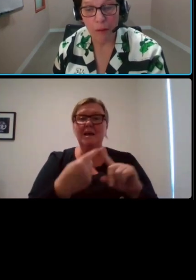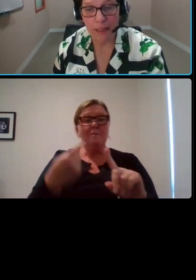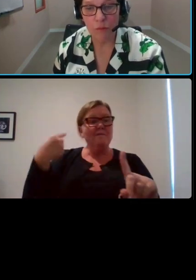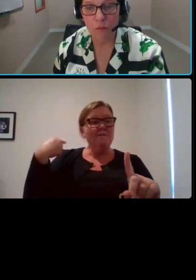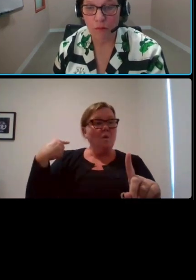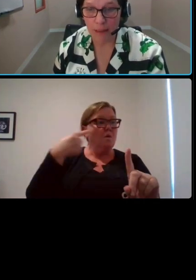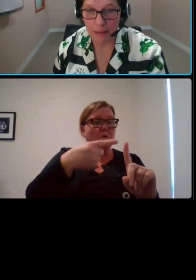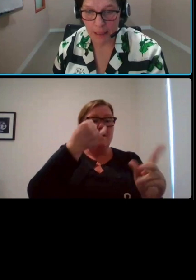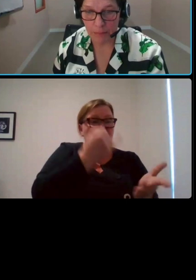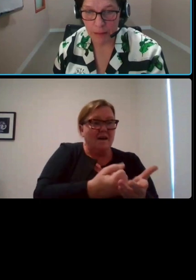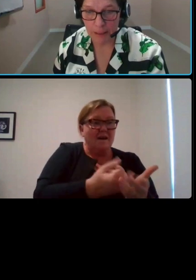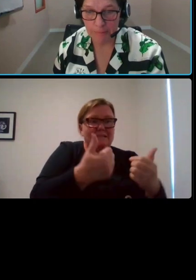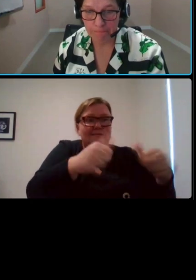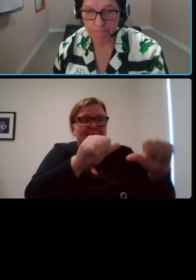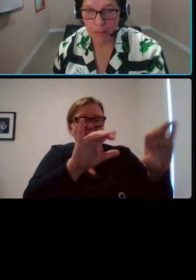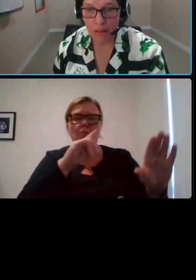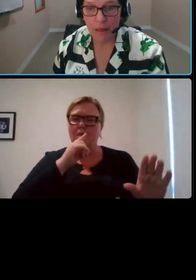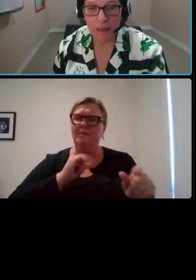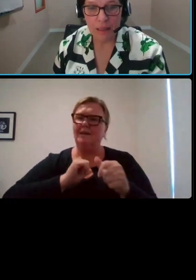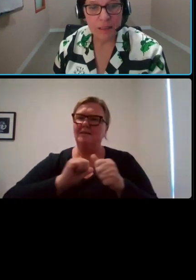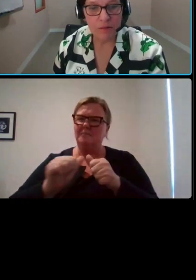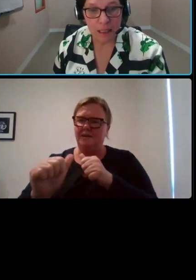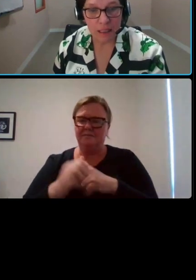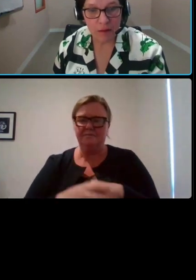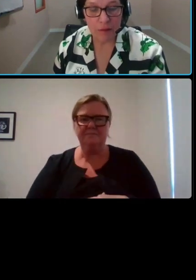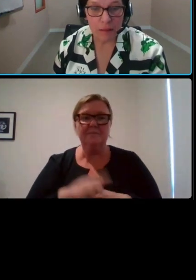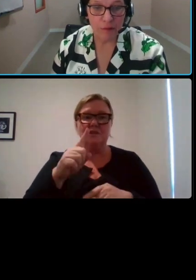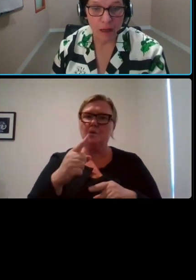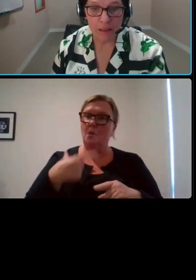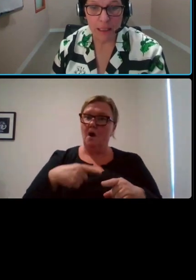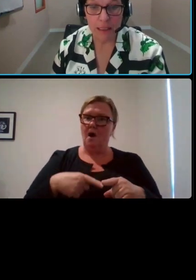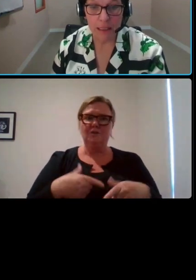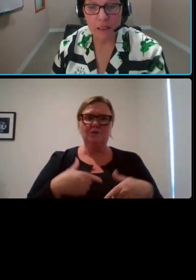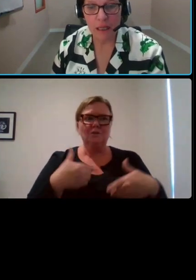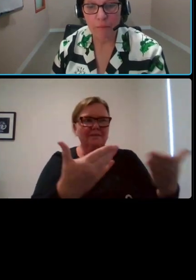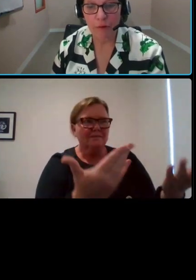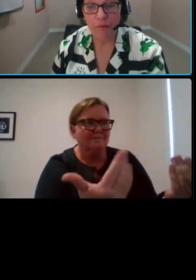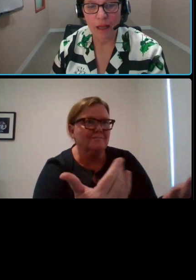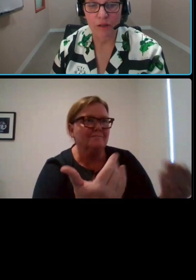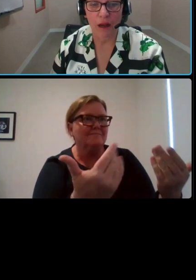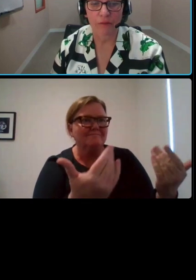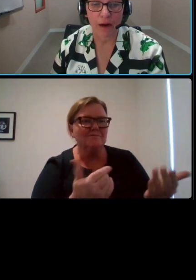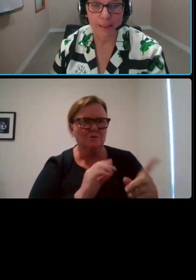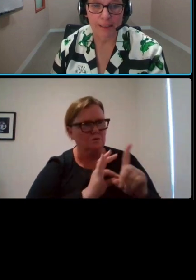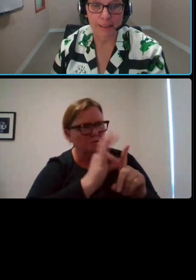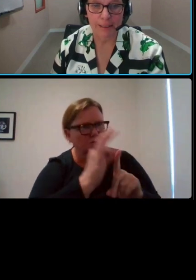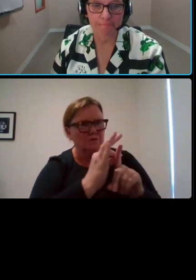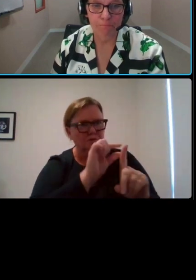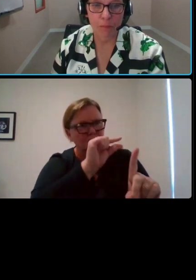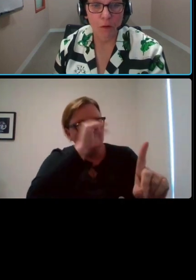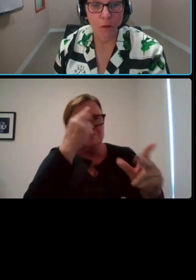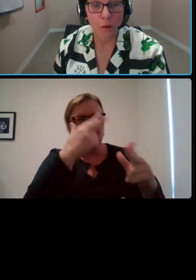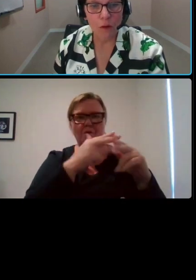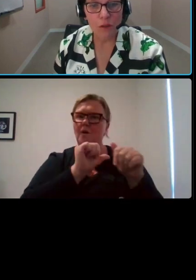will be replaced with graded assessments. This is to incentivize providers to continuously improve and strive for